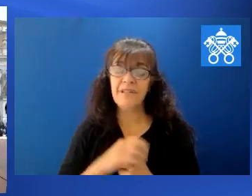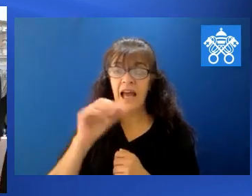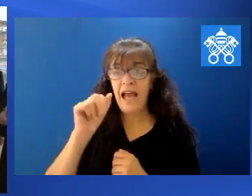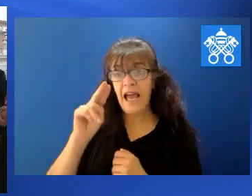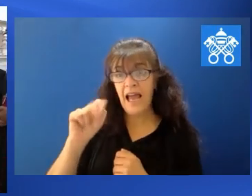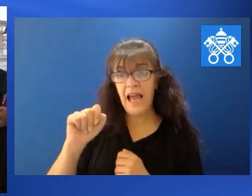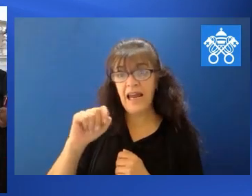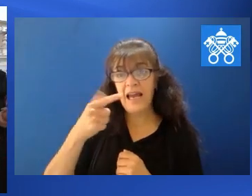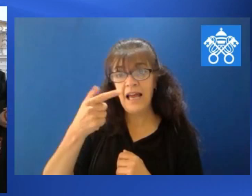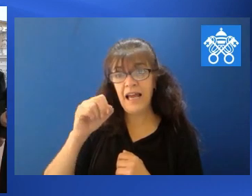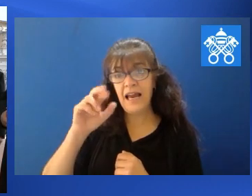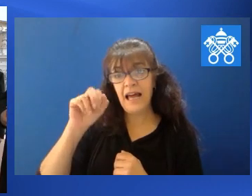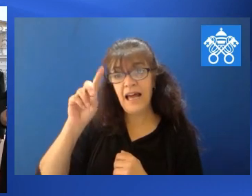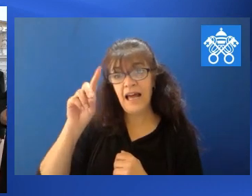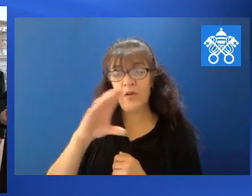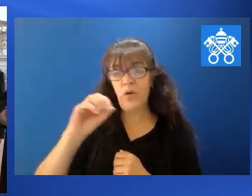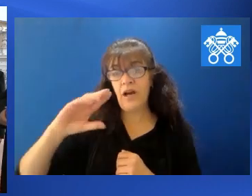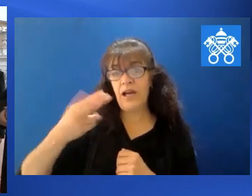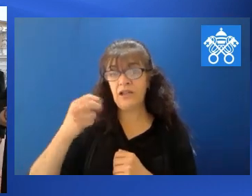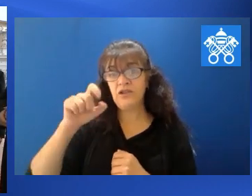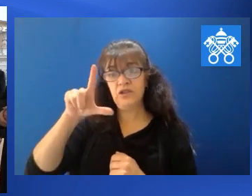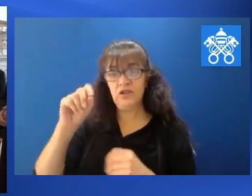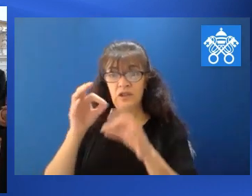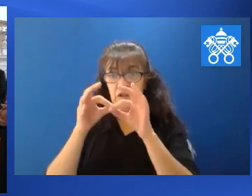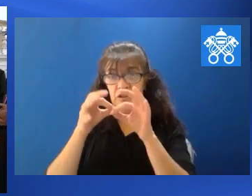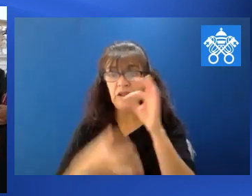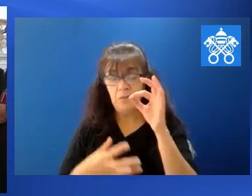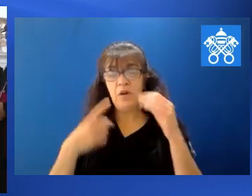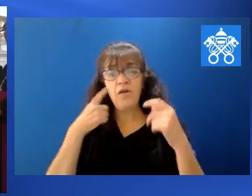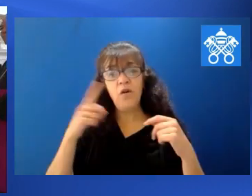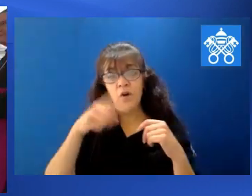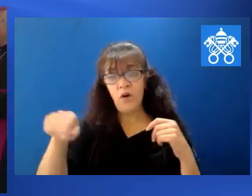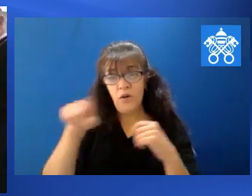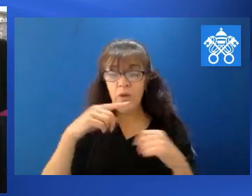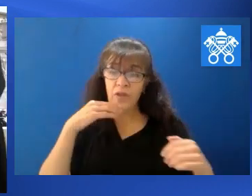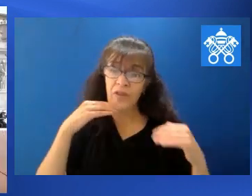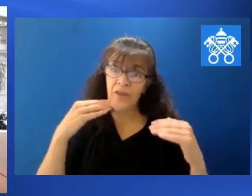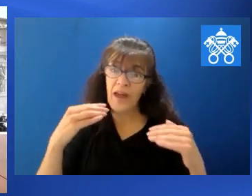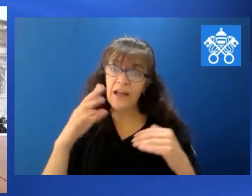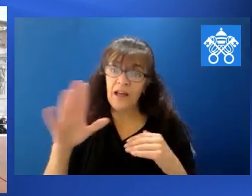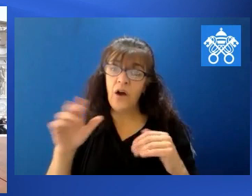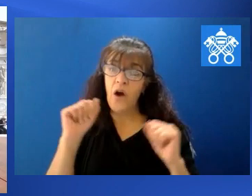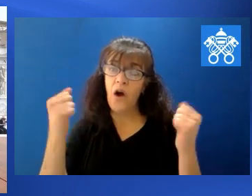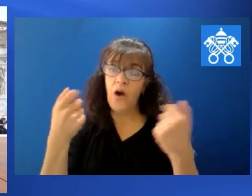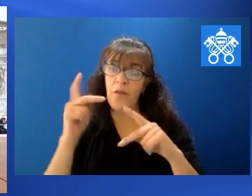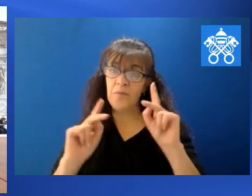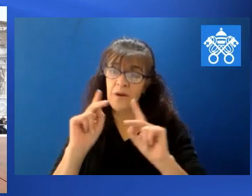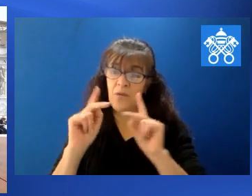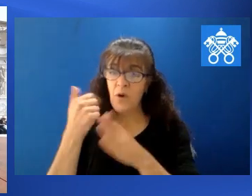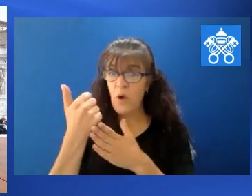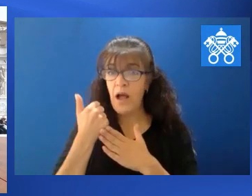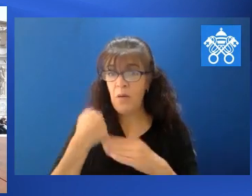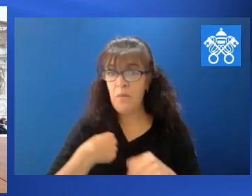pleasure to provide the English language text for you. We also thank Father Felipe Herrera, who helped us out earlier